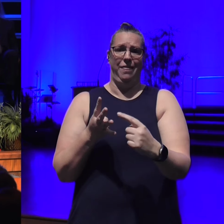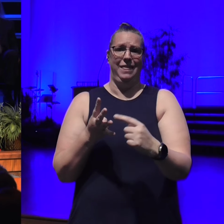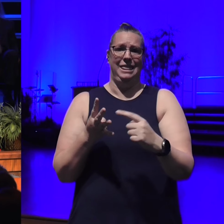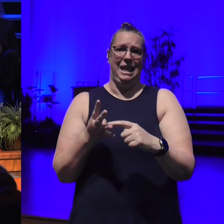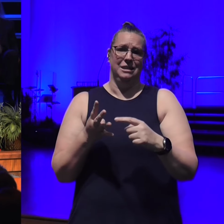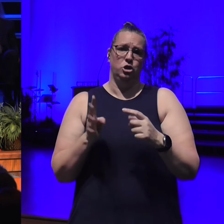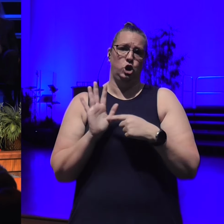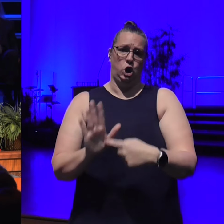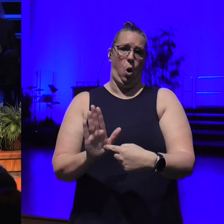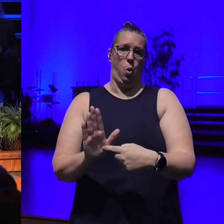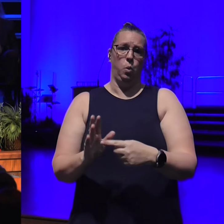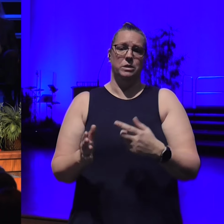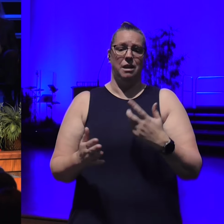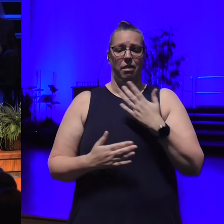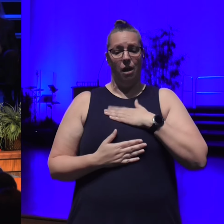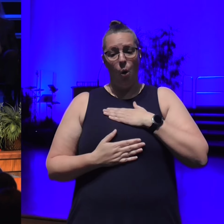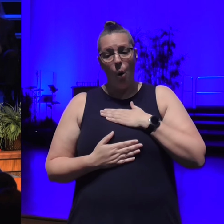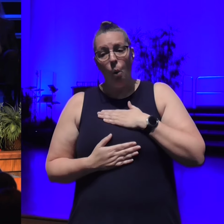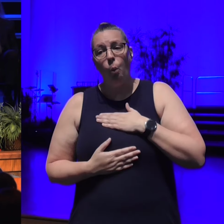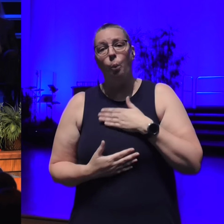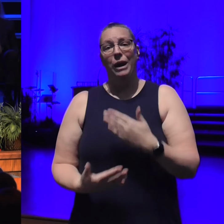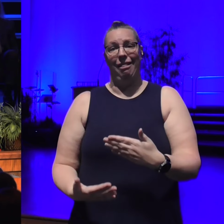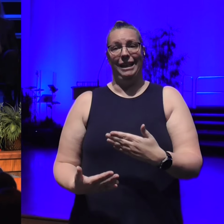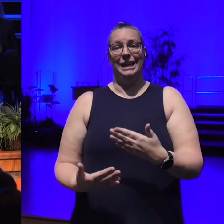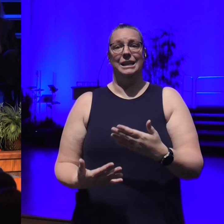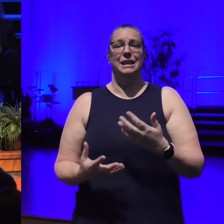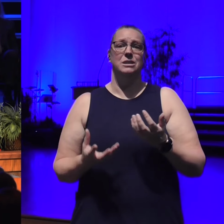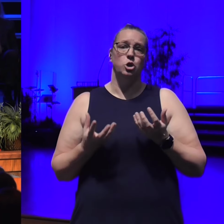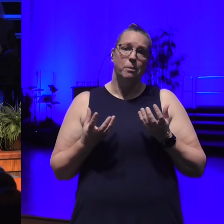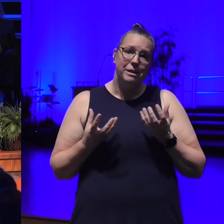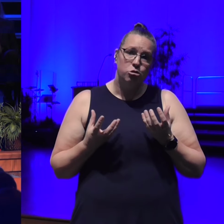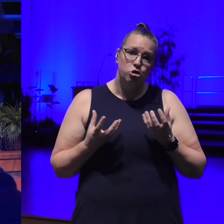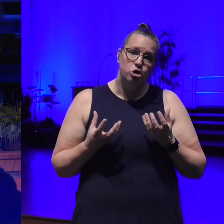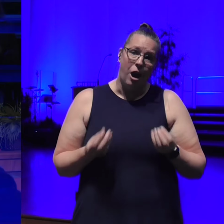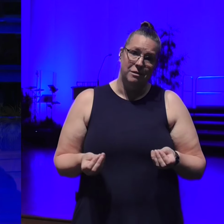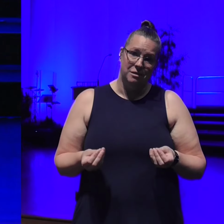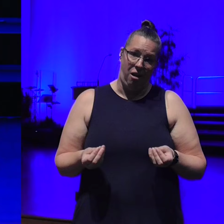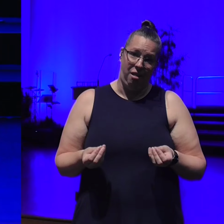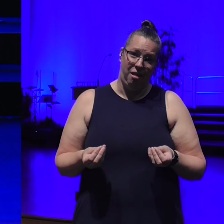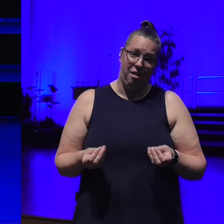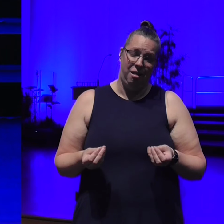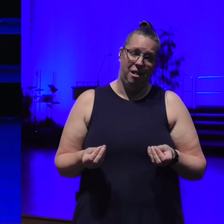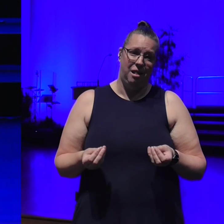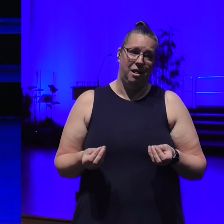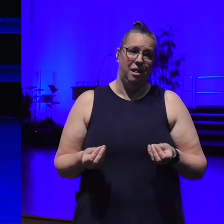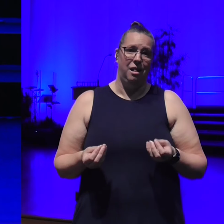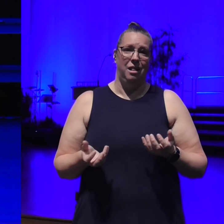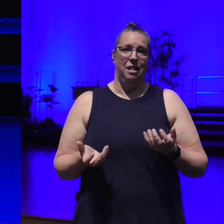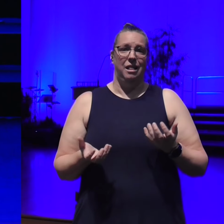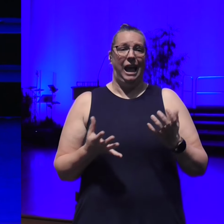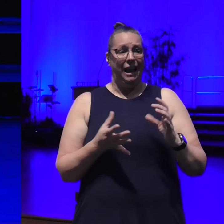to, is the willingness to be gentle. That he's talking about when we